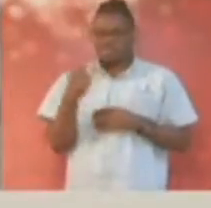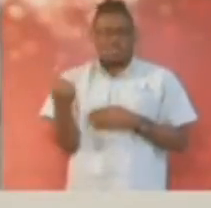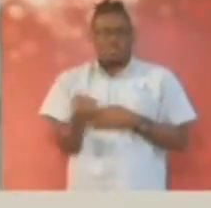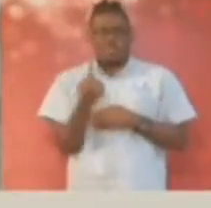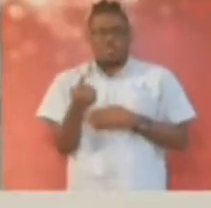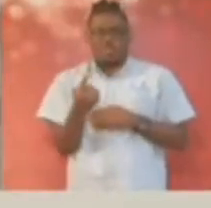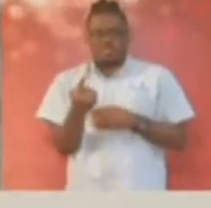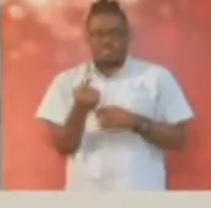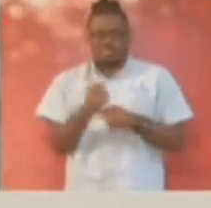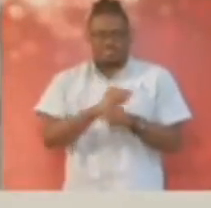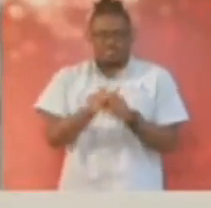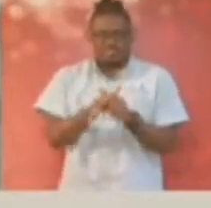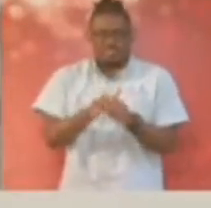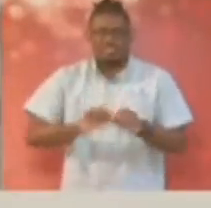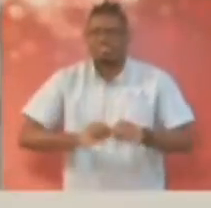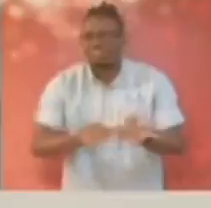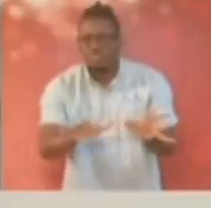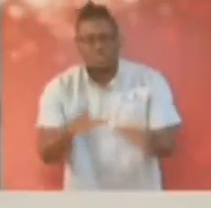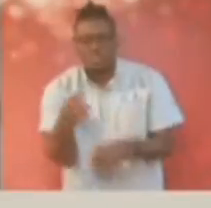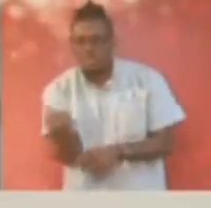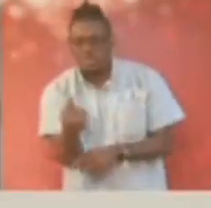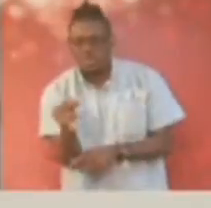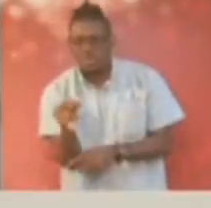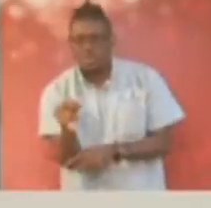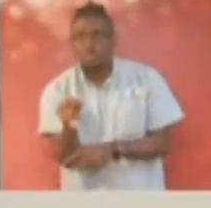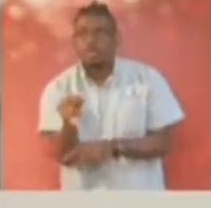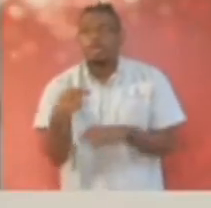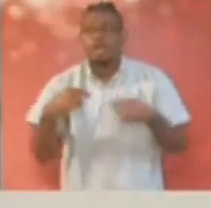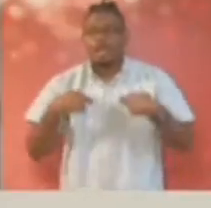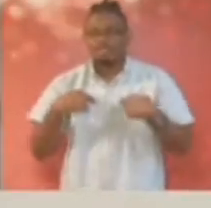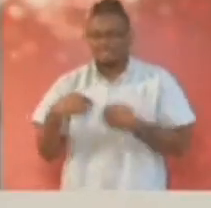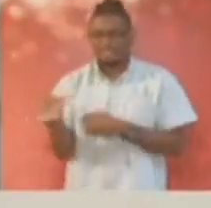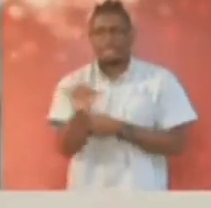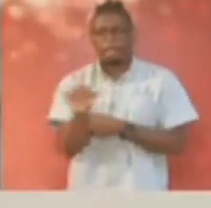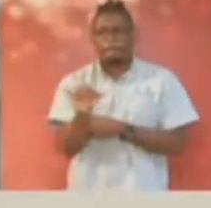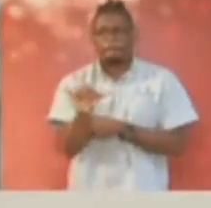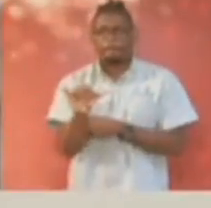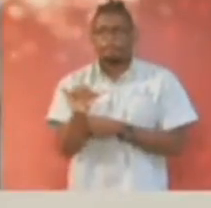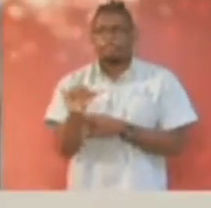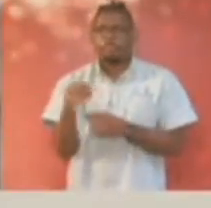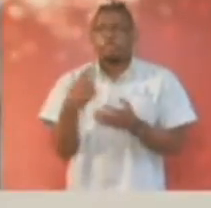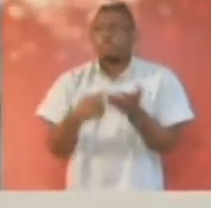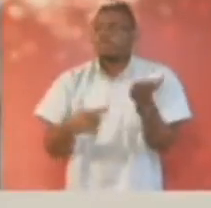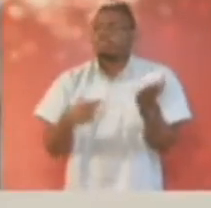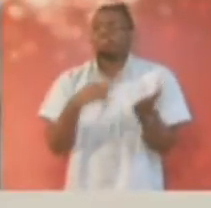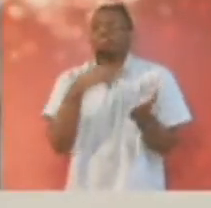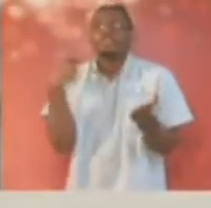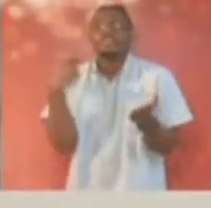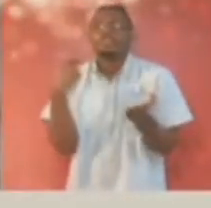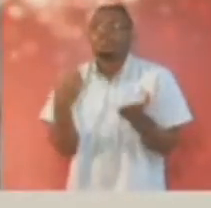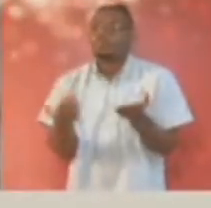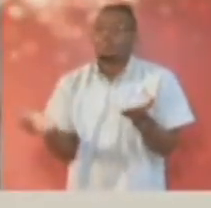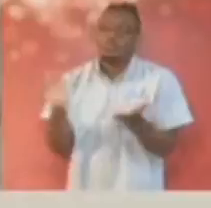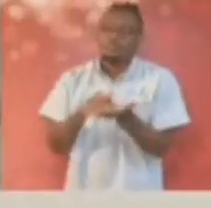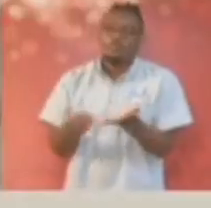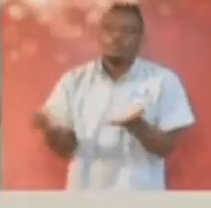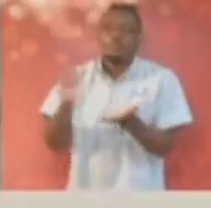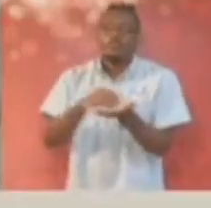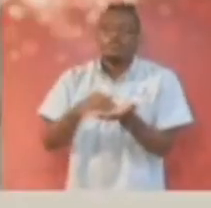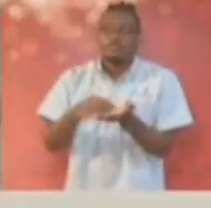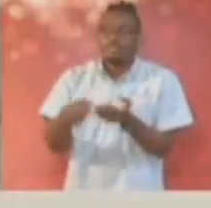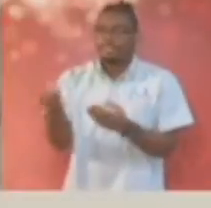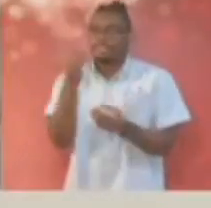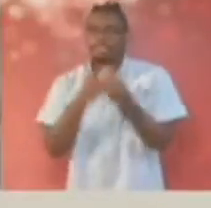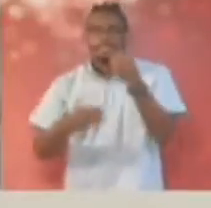And everyone knows what are the risk factors. We've been speaking about it multiple times over time: unhealthy diets,